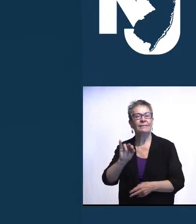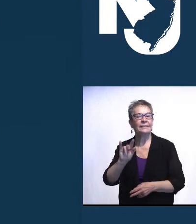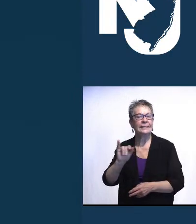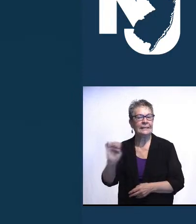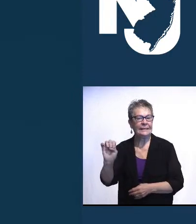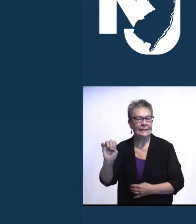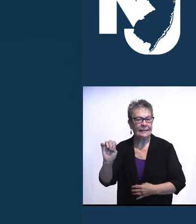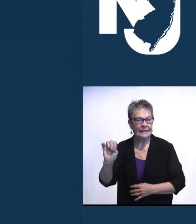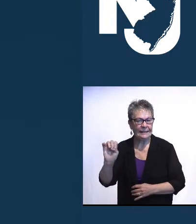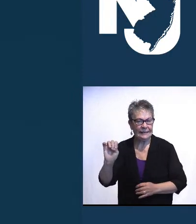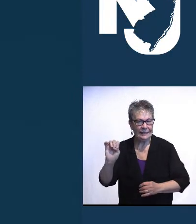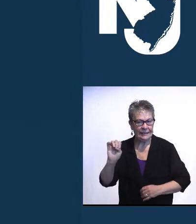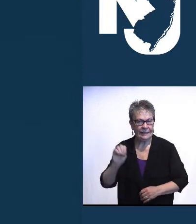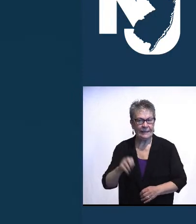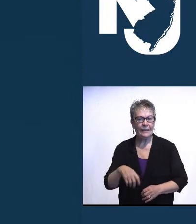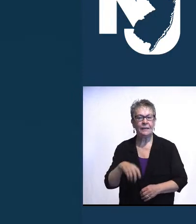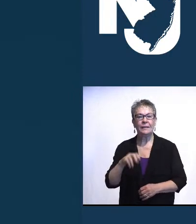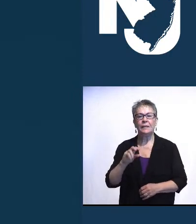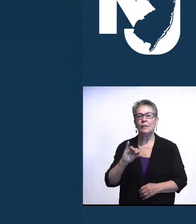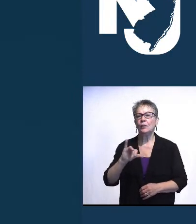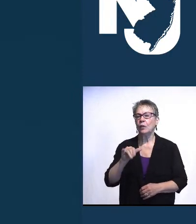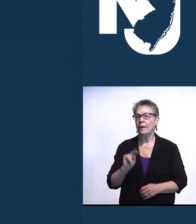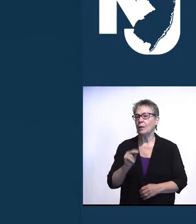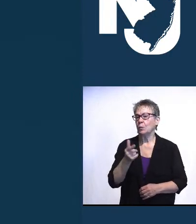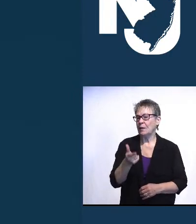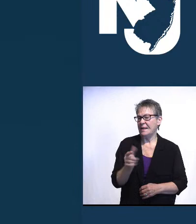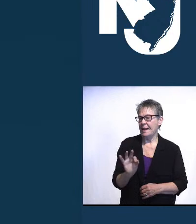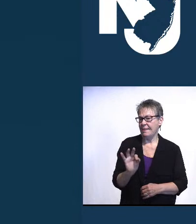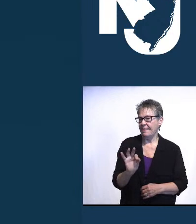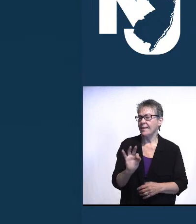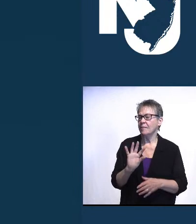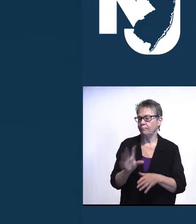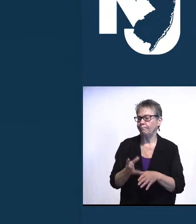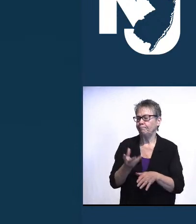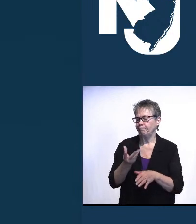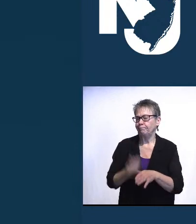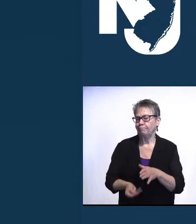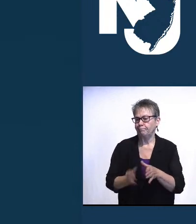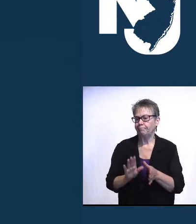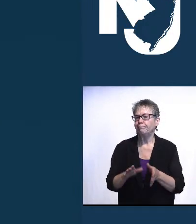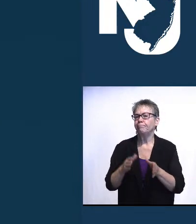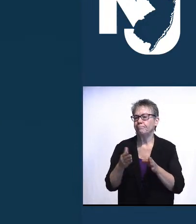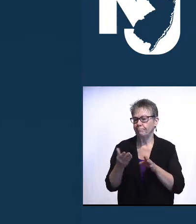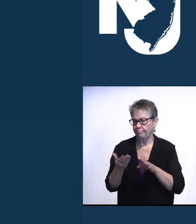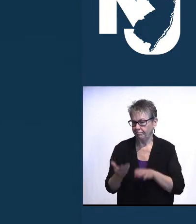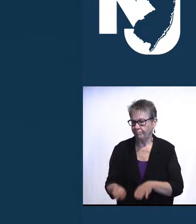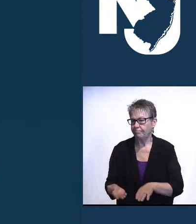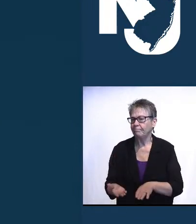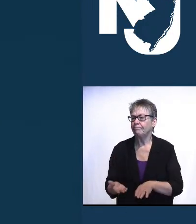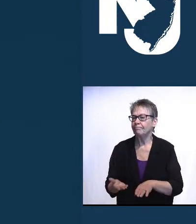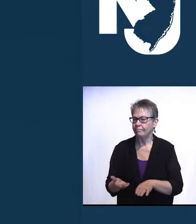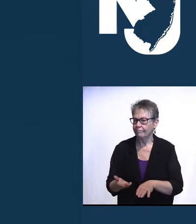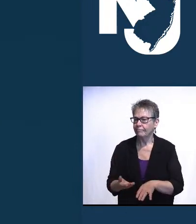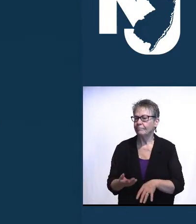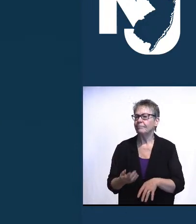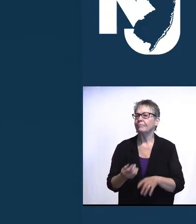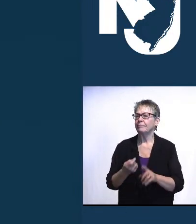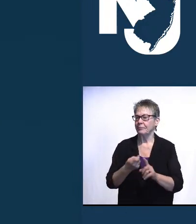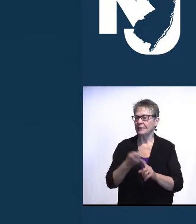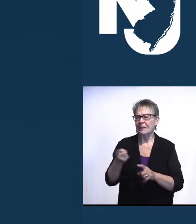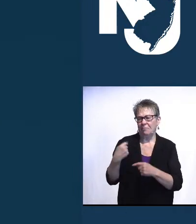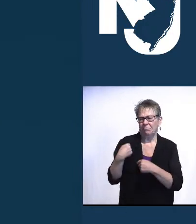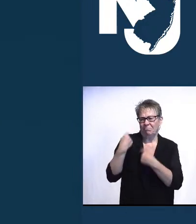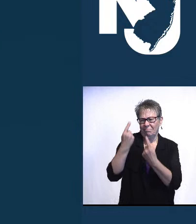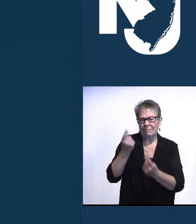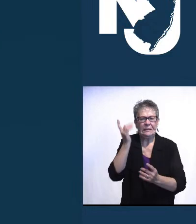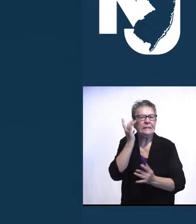against the virus made harder as he was also undergoing treatments for stage 4 multiple myeloma cancer. He was just